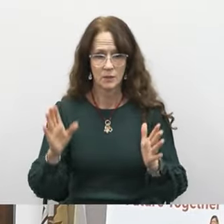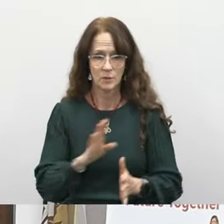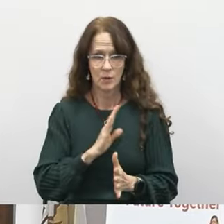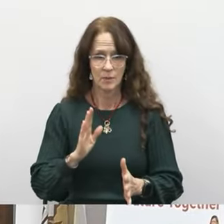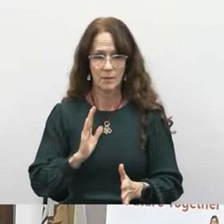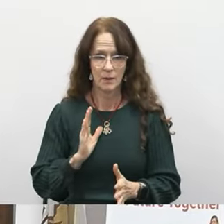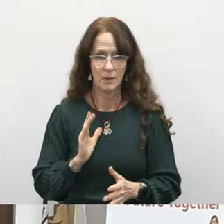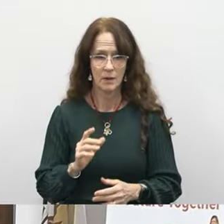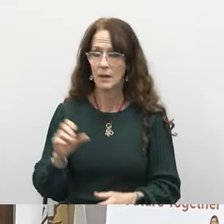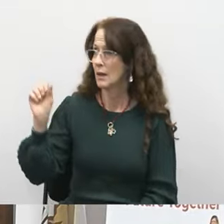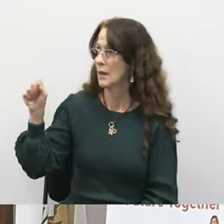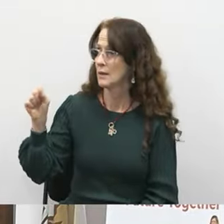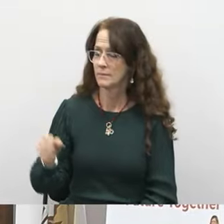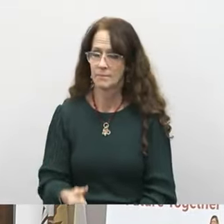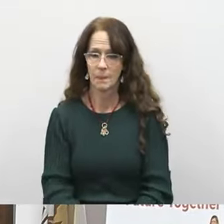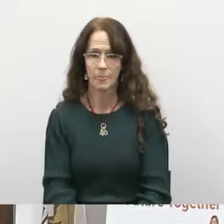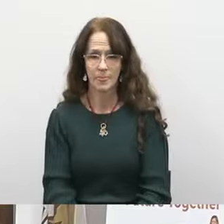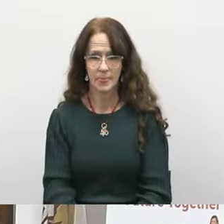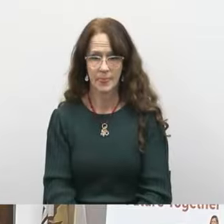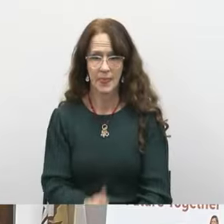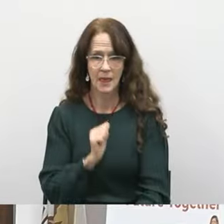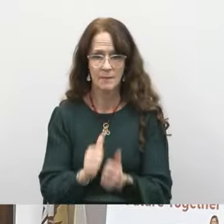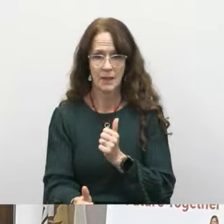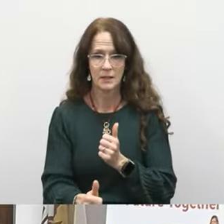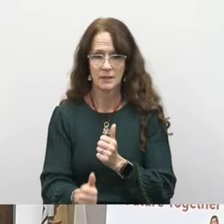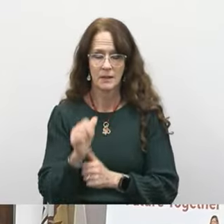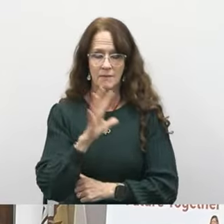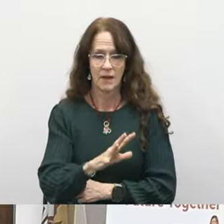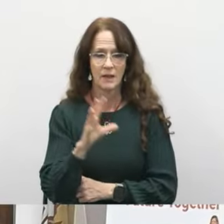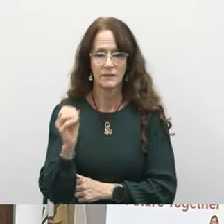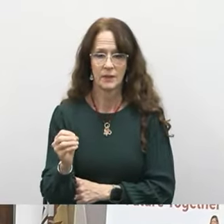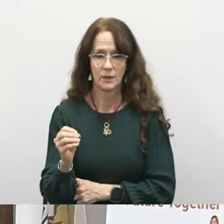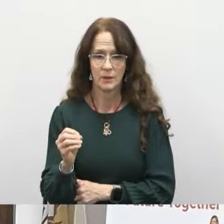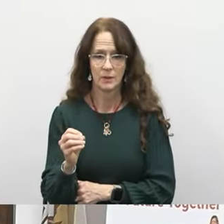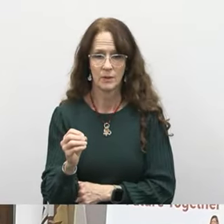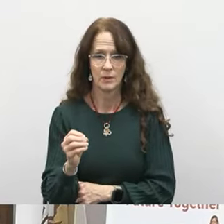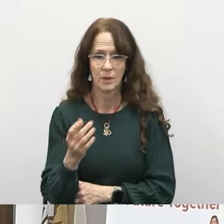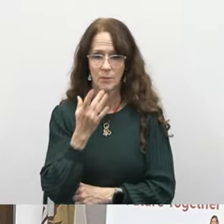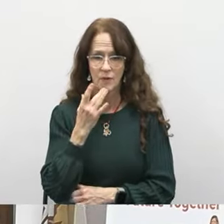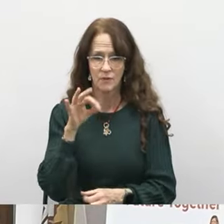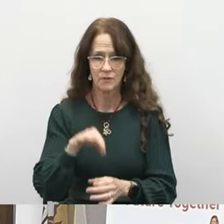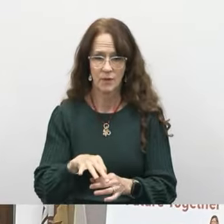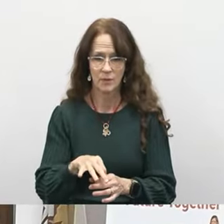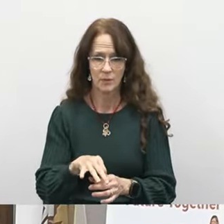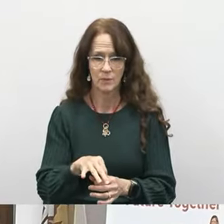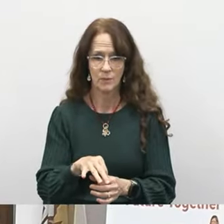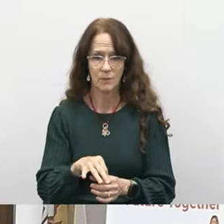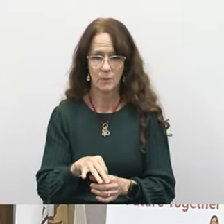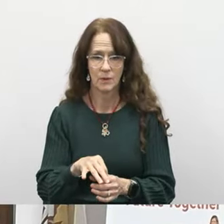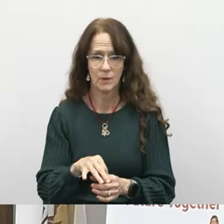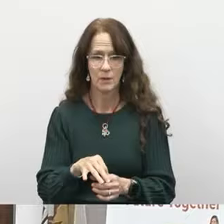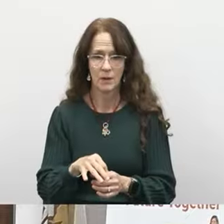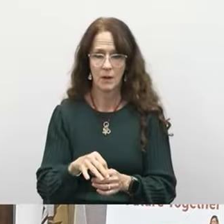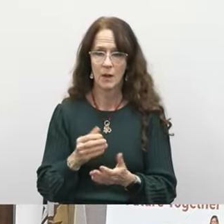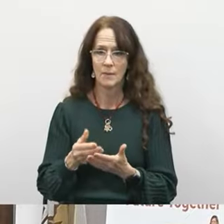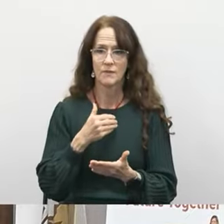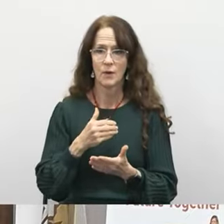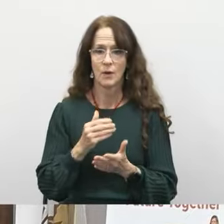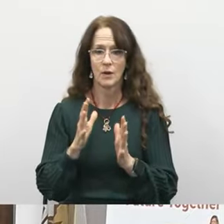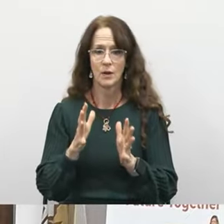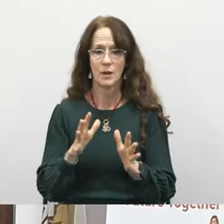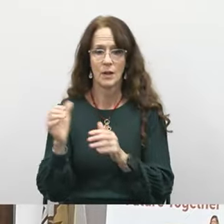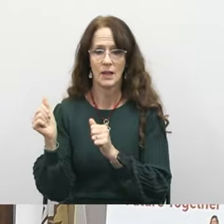member? Aye. That passes 5-0 with a preferential vote. President Craighead, before you leave that item,